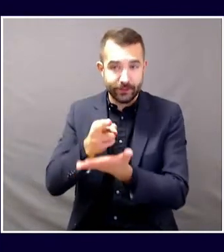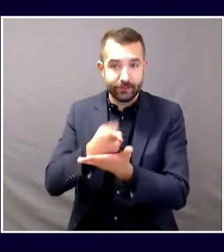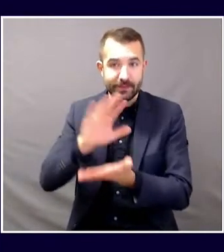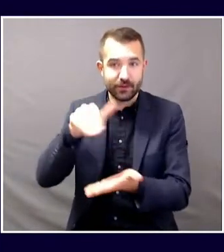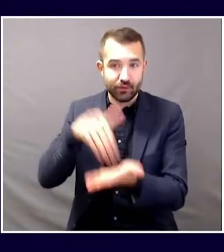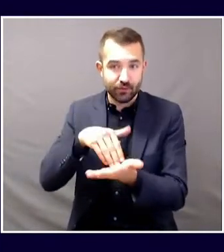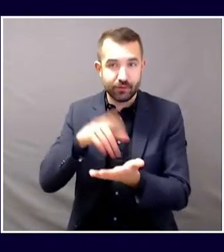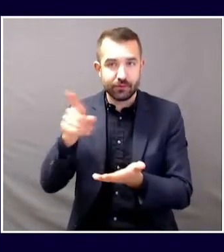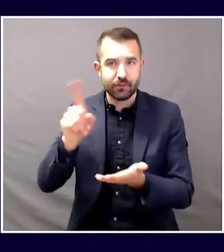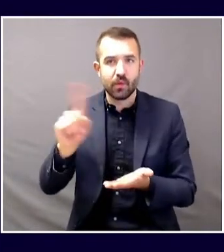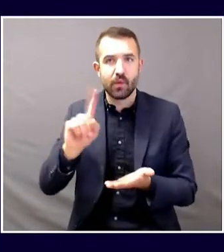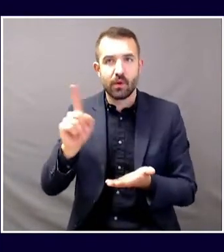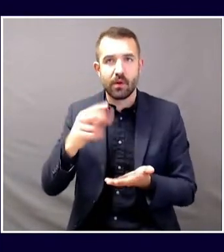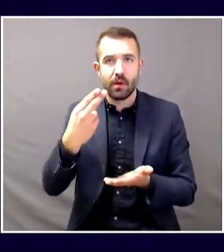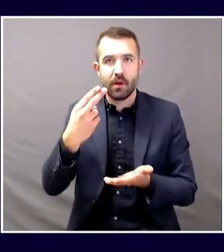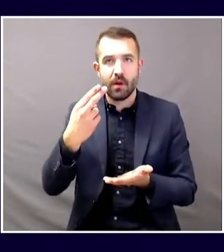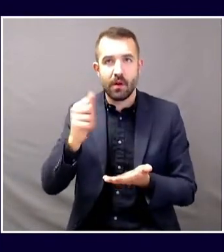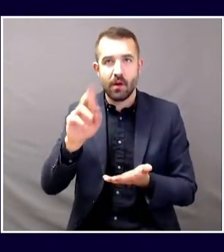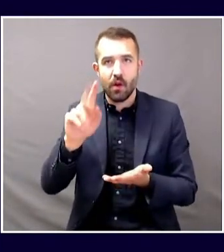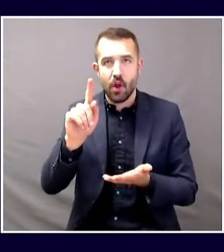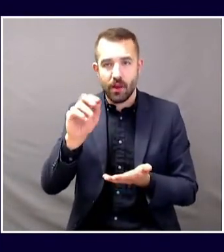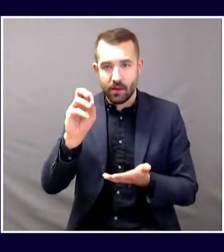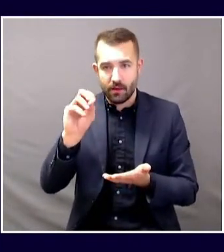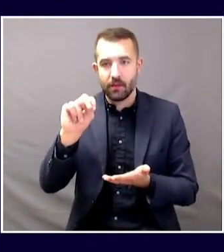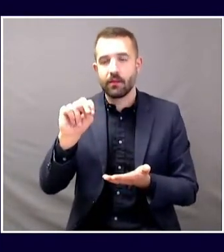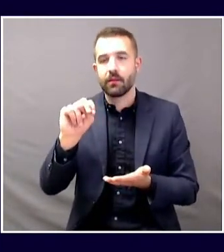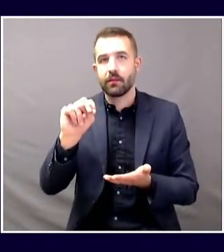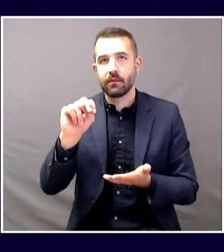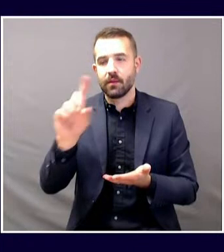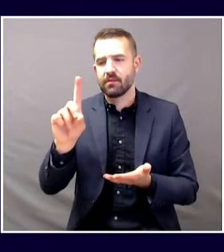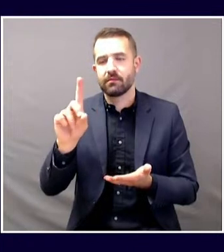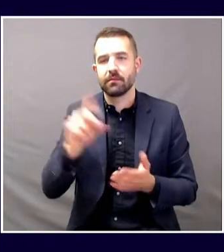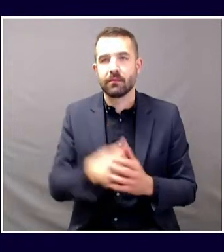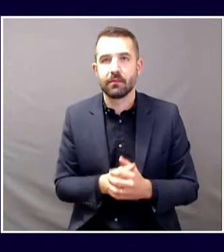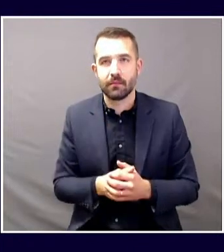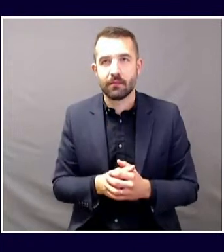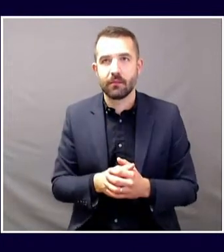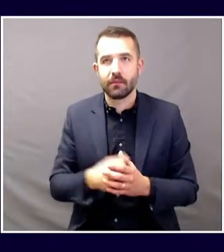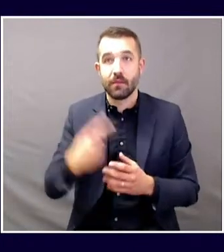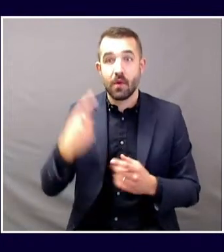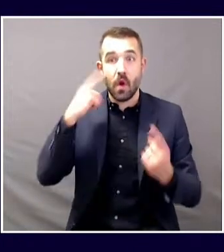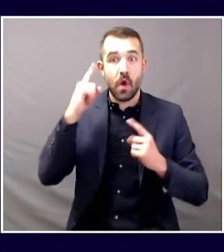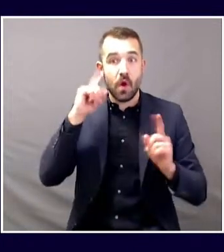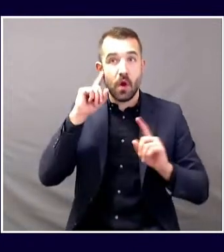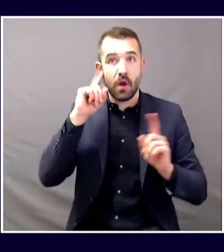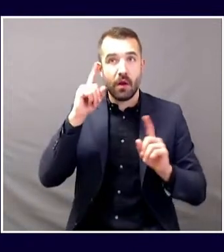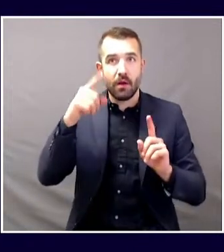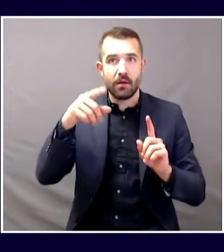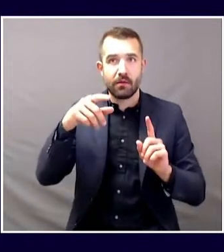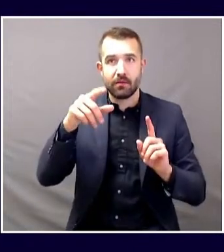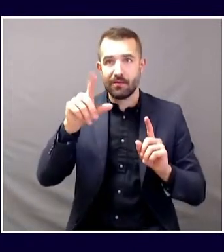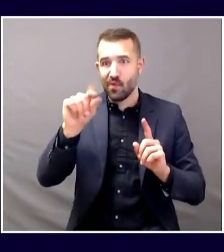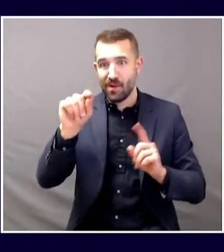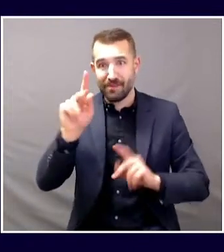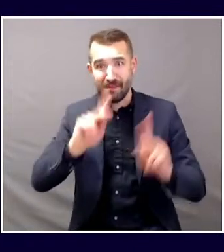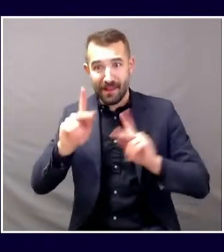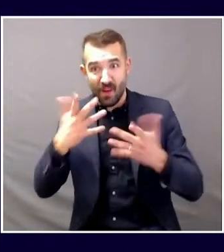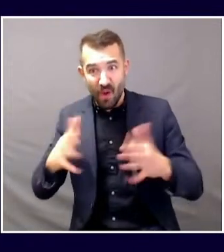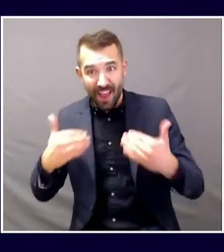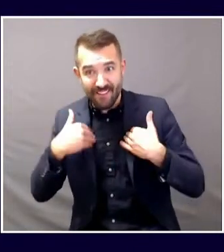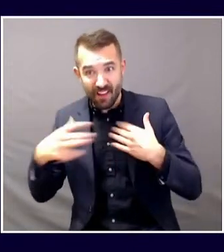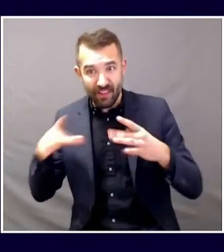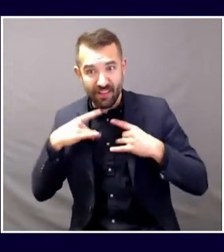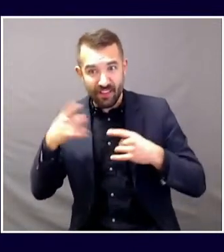people that there are multiple cases there, almost 20 cases there. And I was wondering if that's anywhere on your radar.